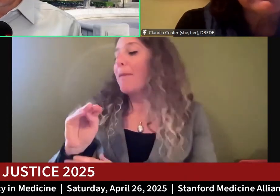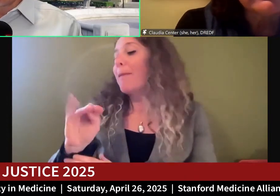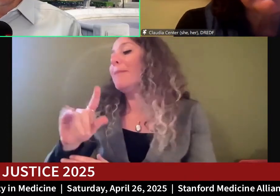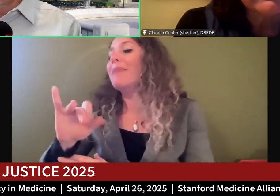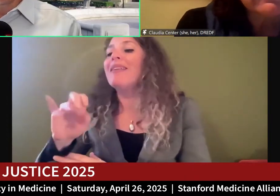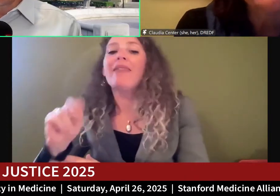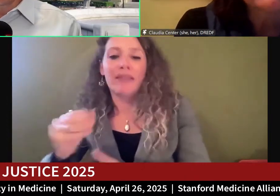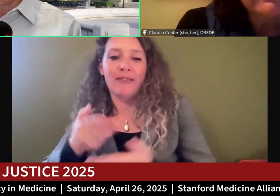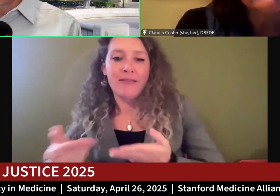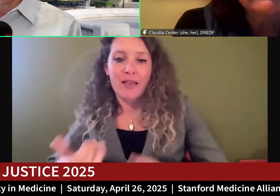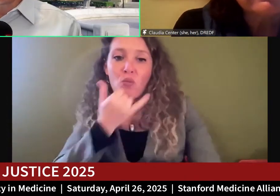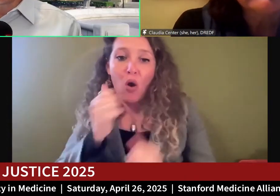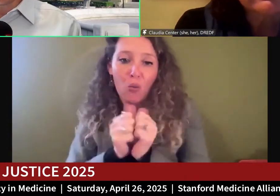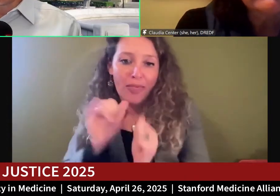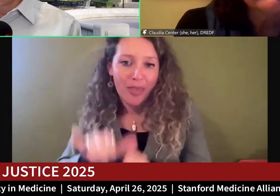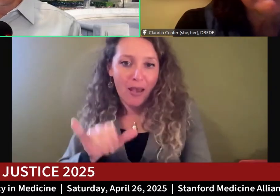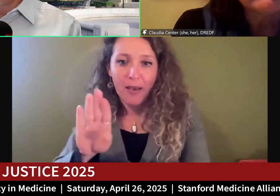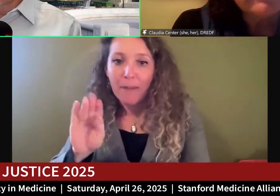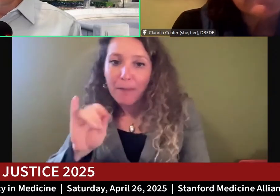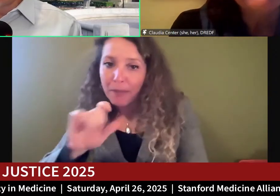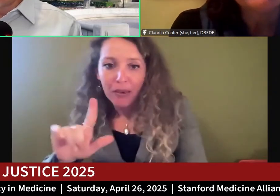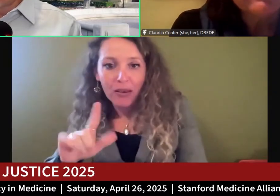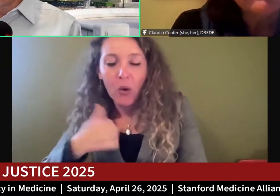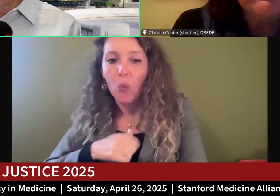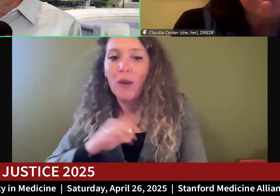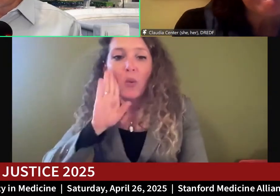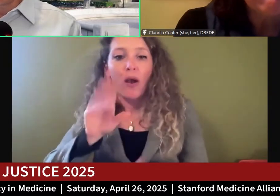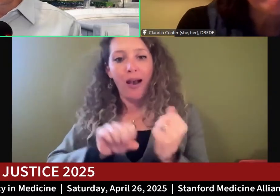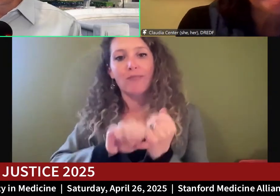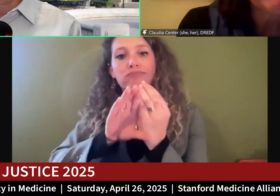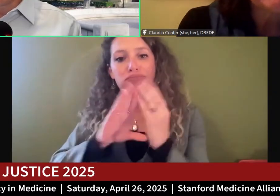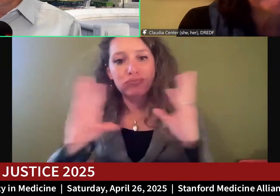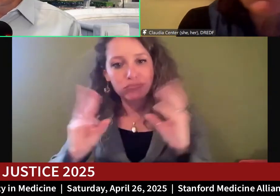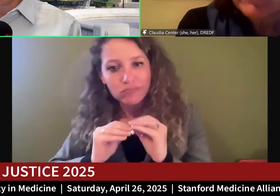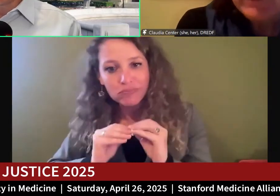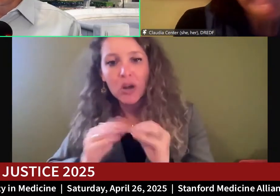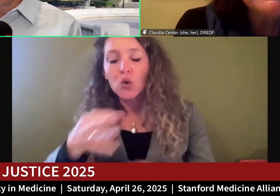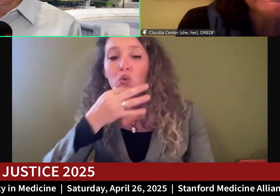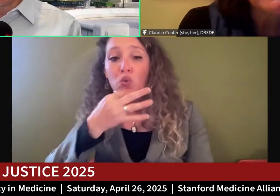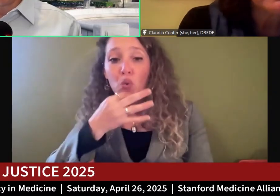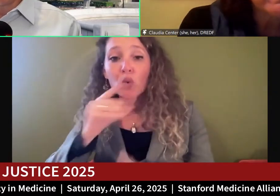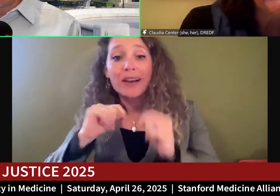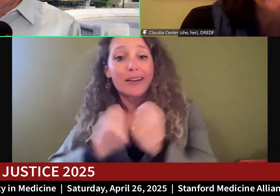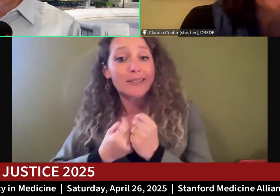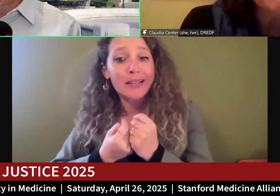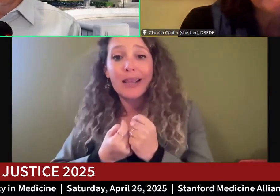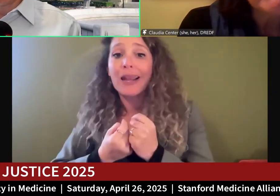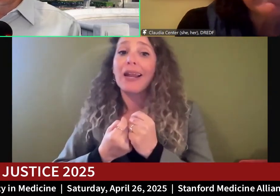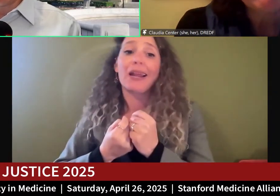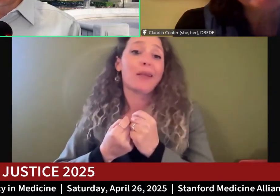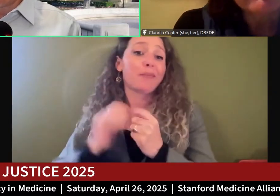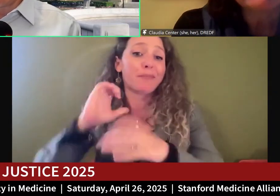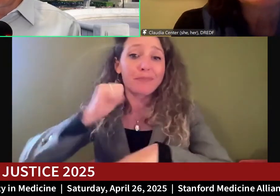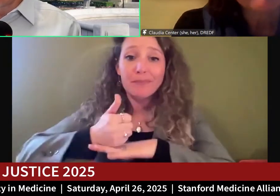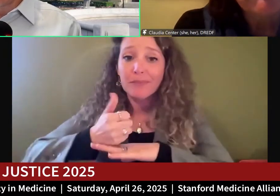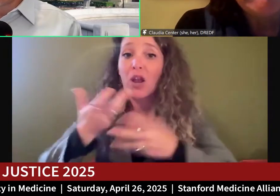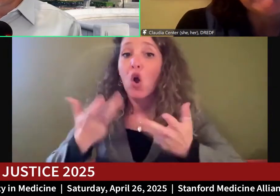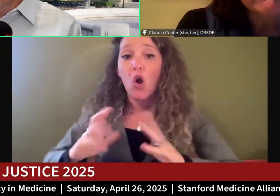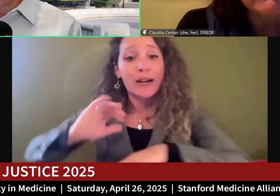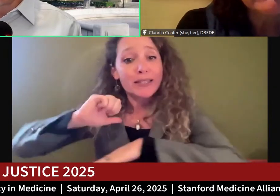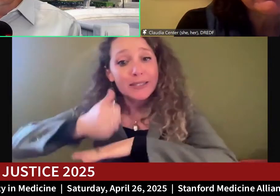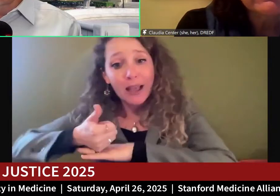a webinar on it shortly. We have a team together that's putting together, or has put together